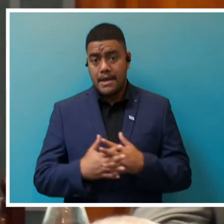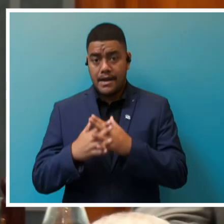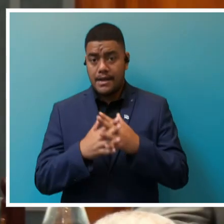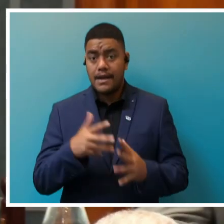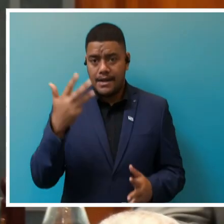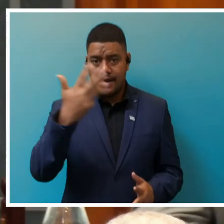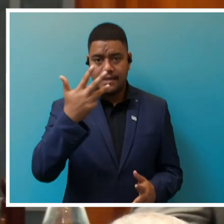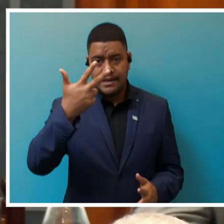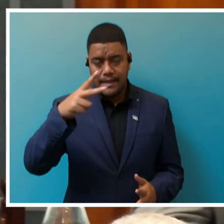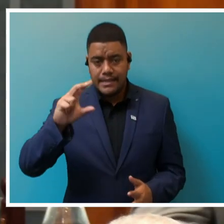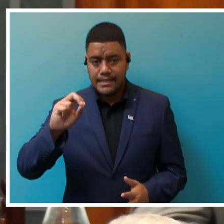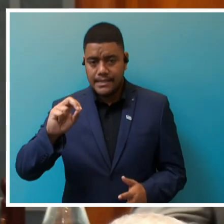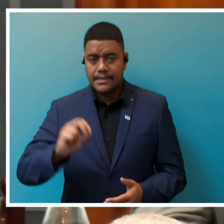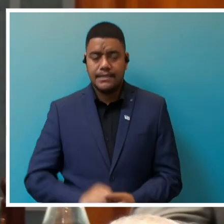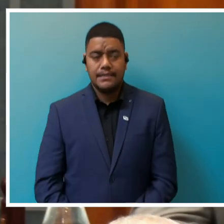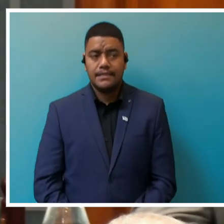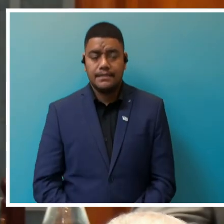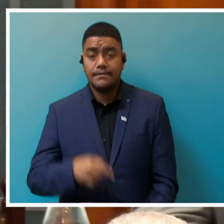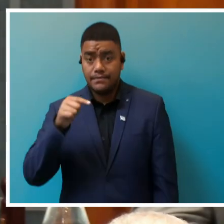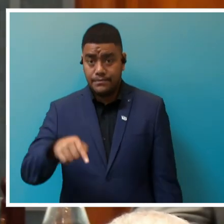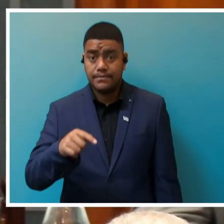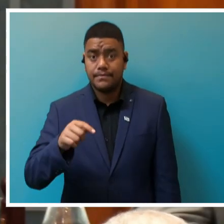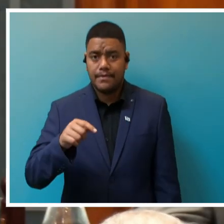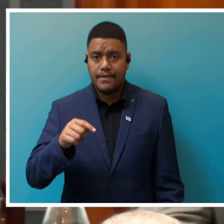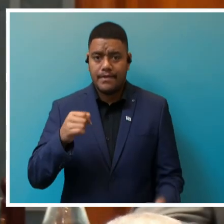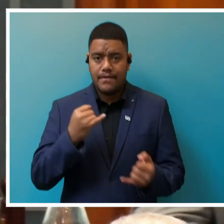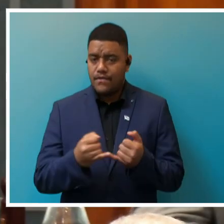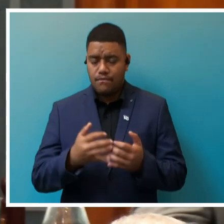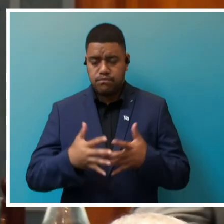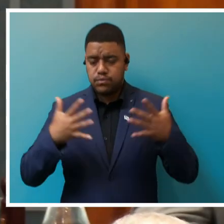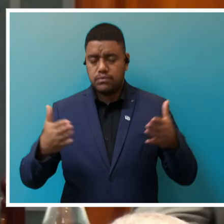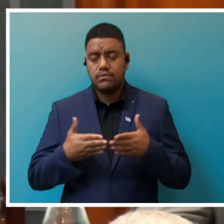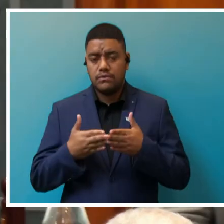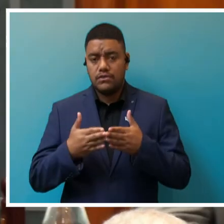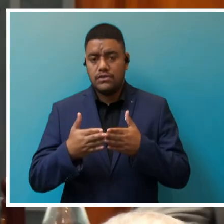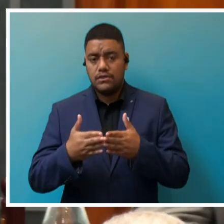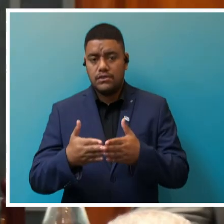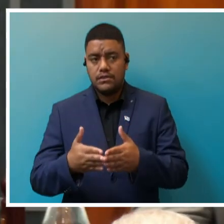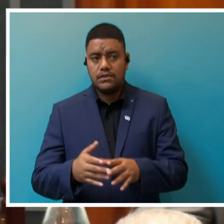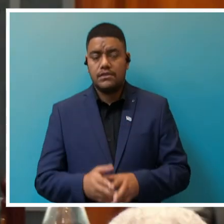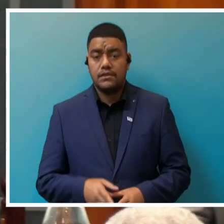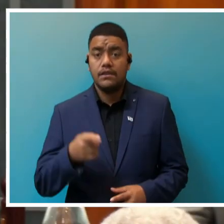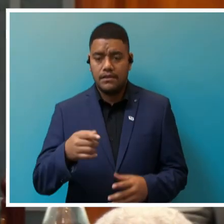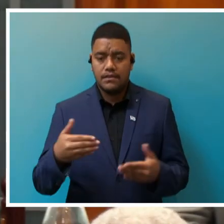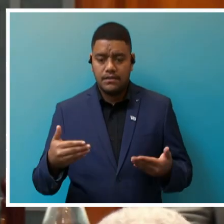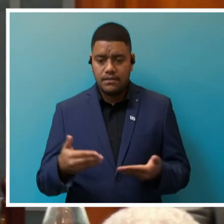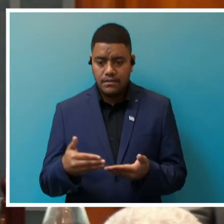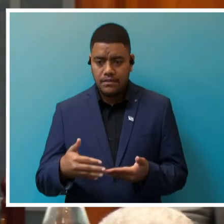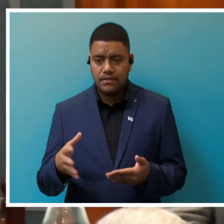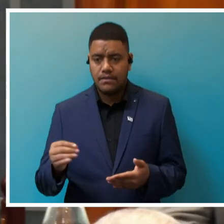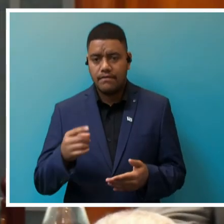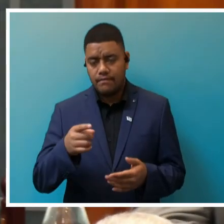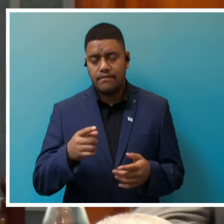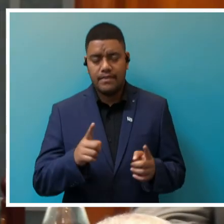1980s. This is a hair sheep, and this was followed by introduction of Paul